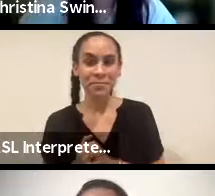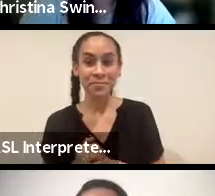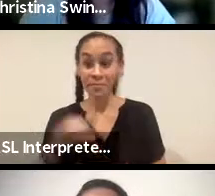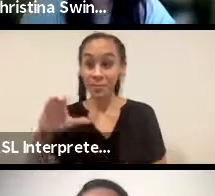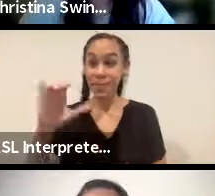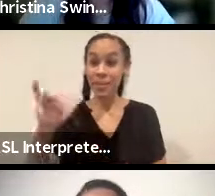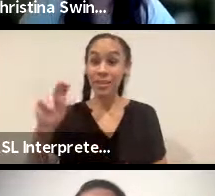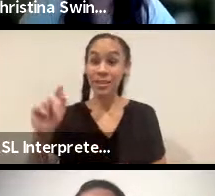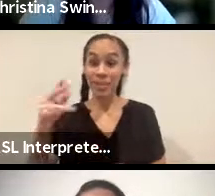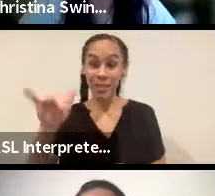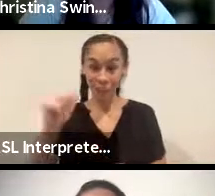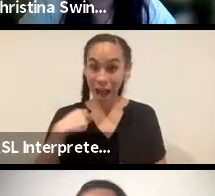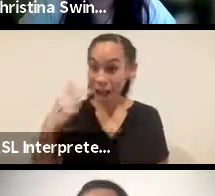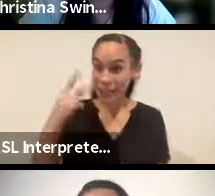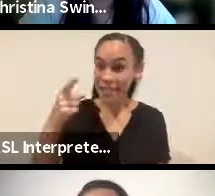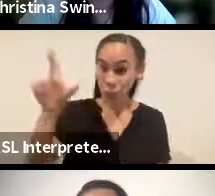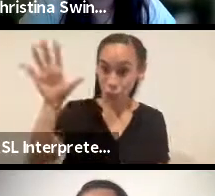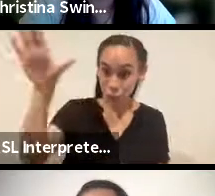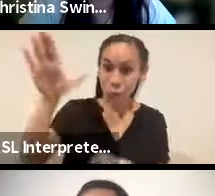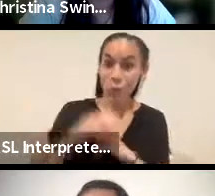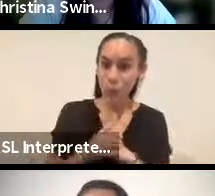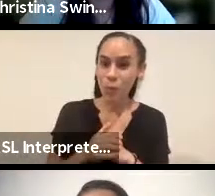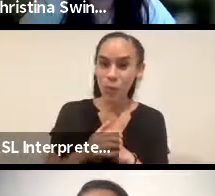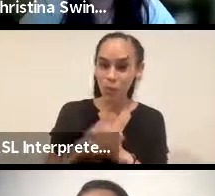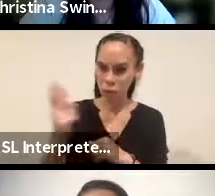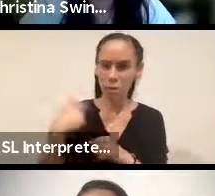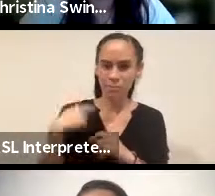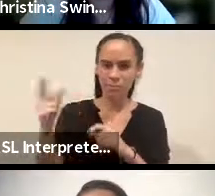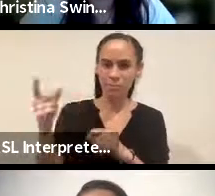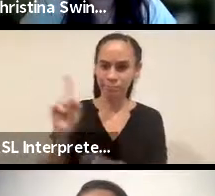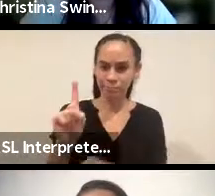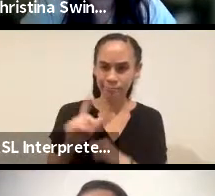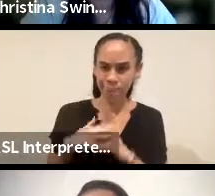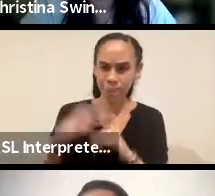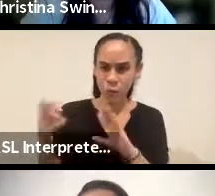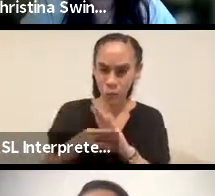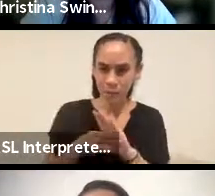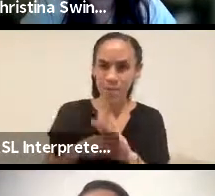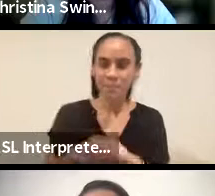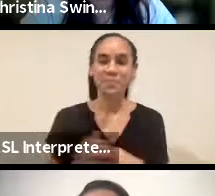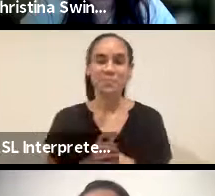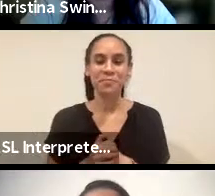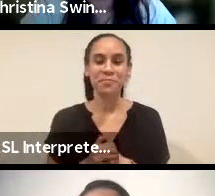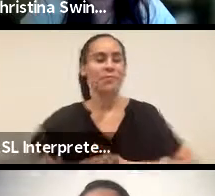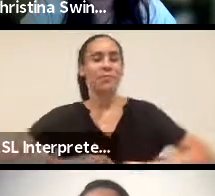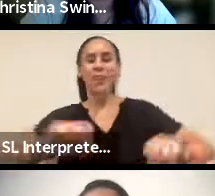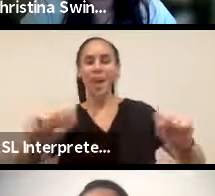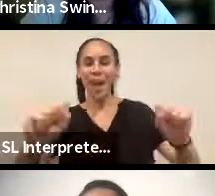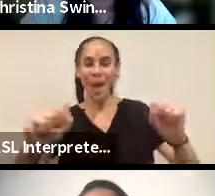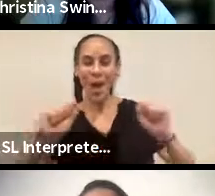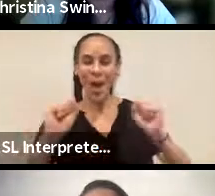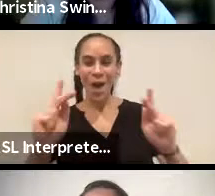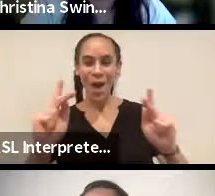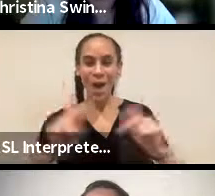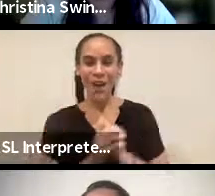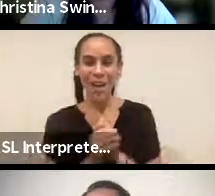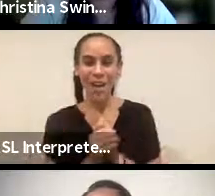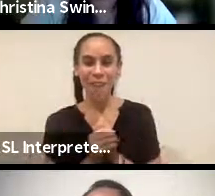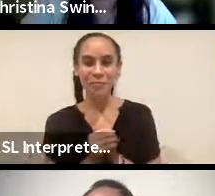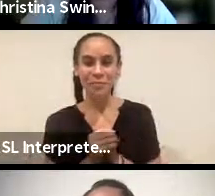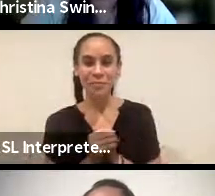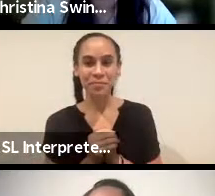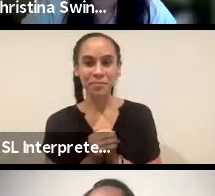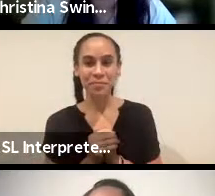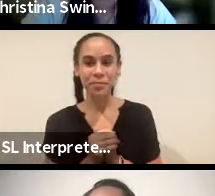Cynthia, I see you. I see you raising your hands. I'm going to bring you on. Okay, so just very quickly,